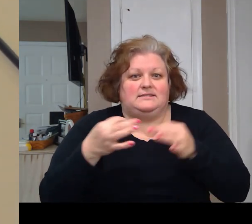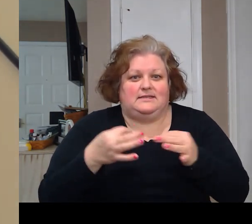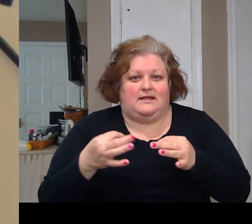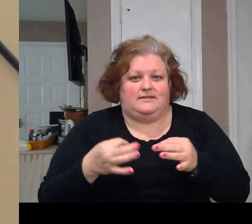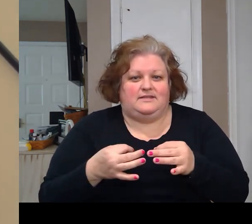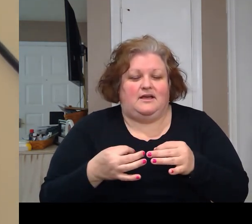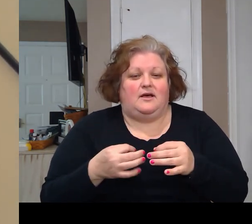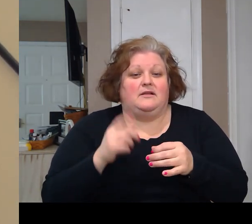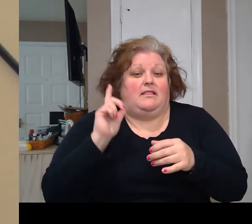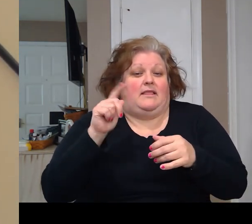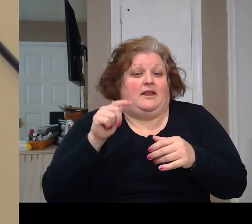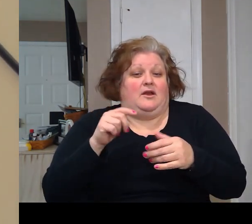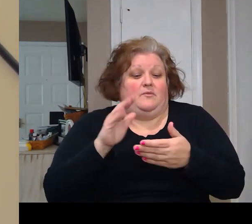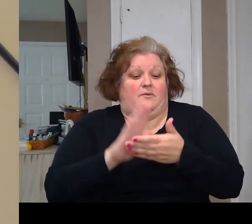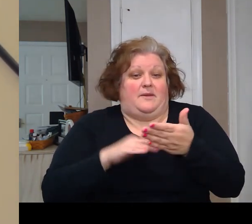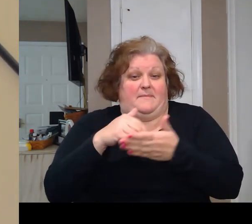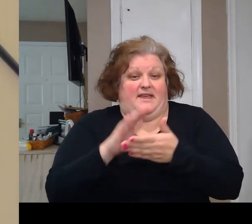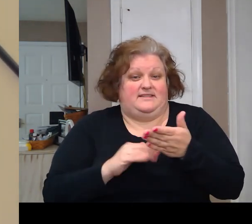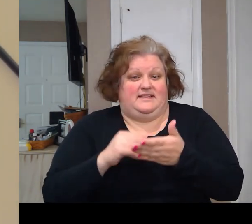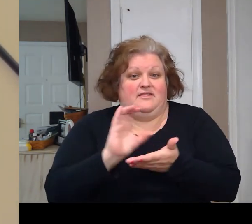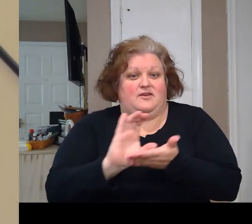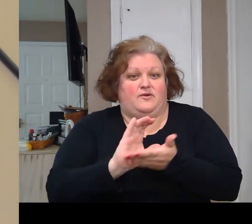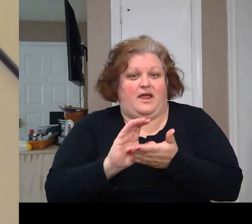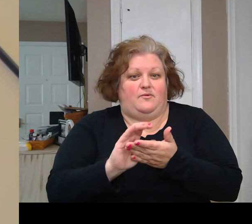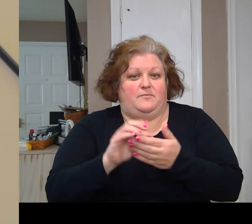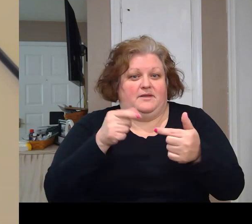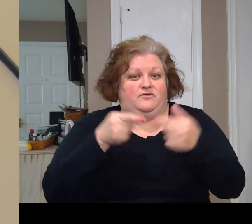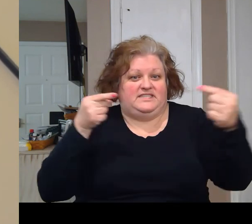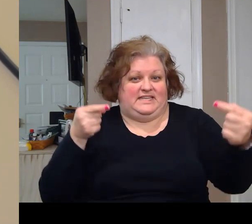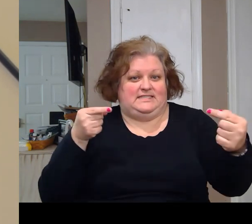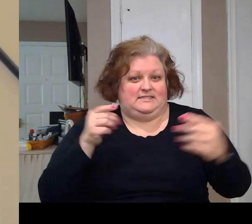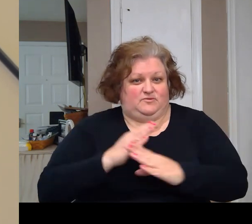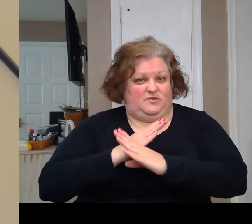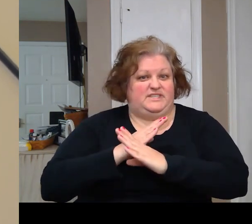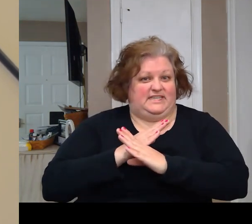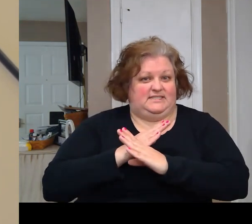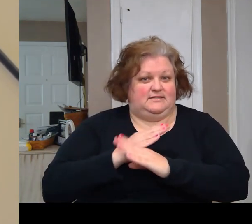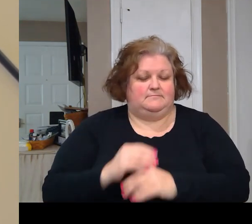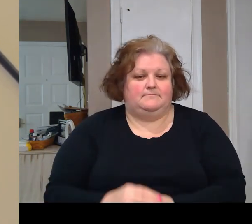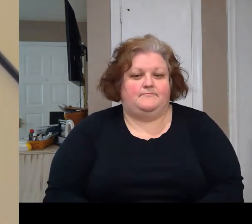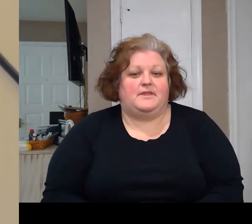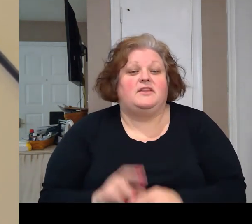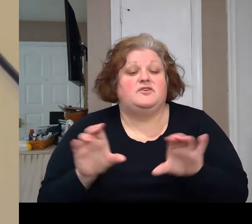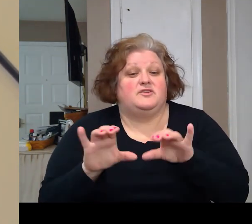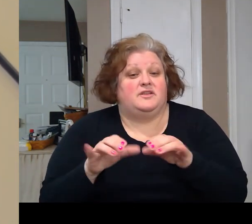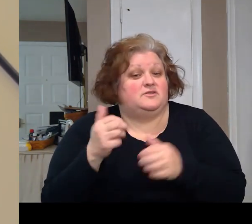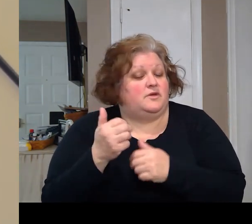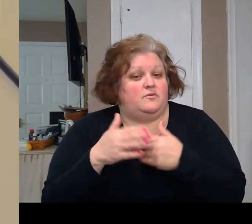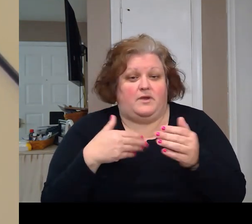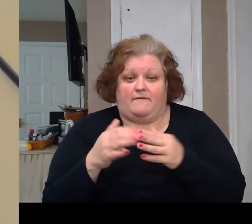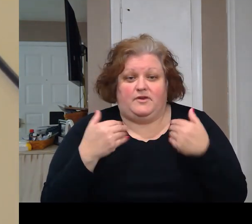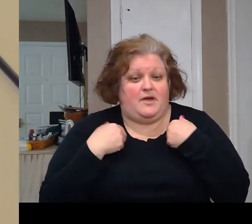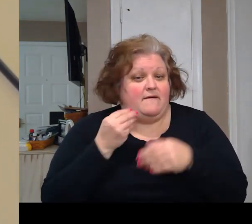of details so that once we paint it, it can be crayon resist. Again, this project can be done with any materials that you